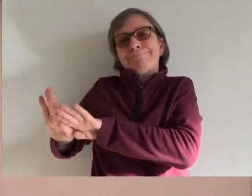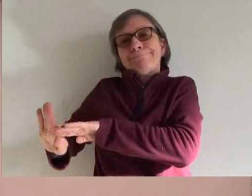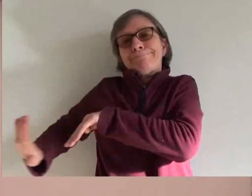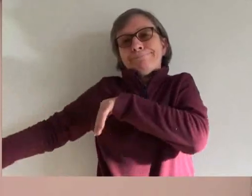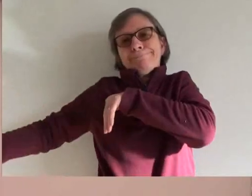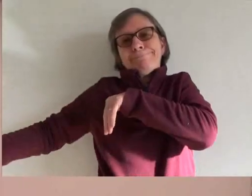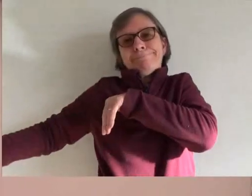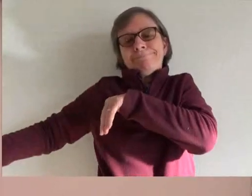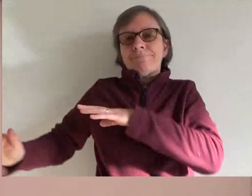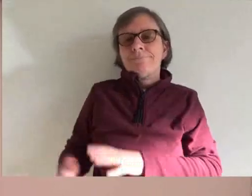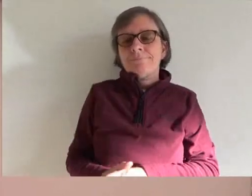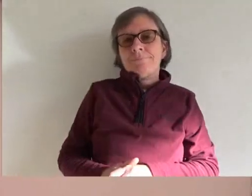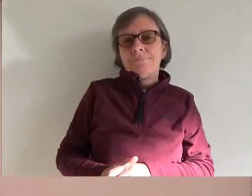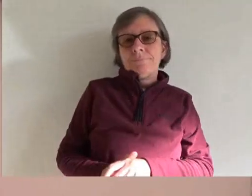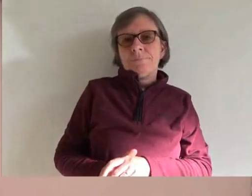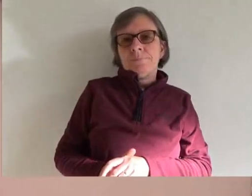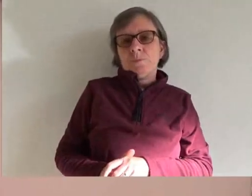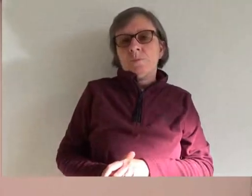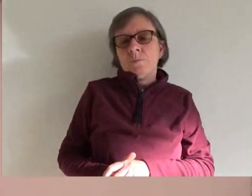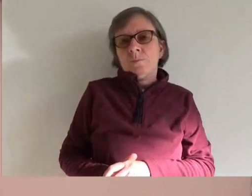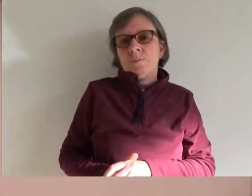unrighteousness.